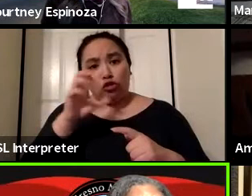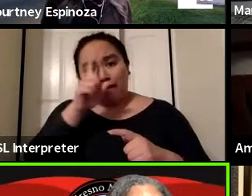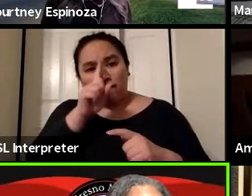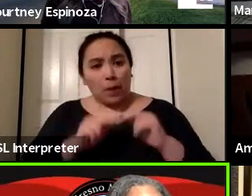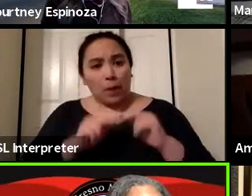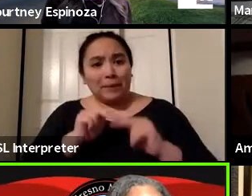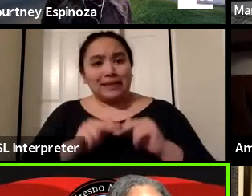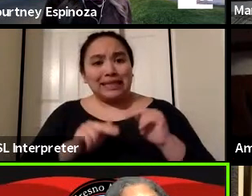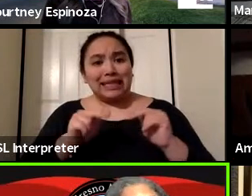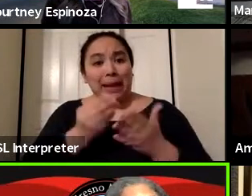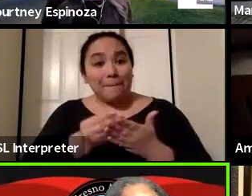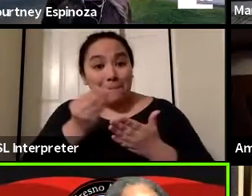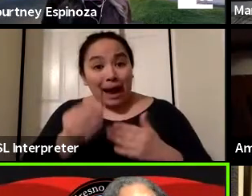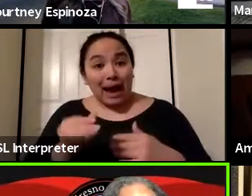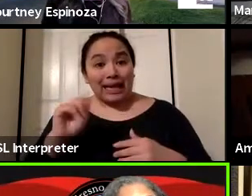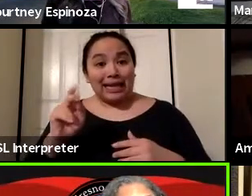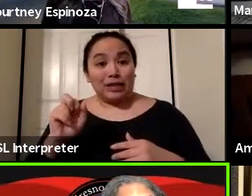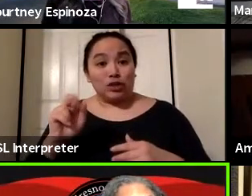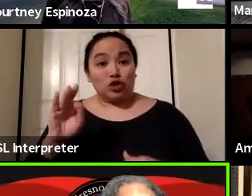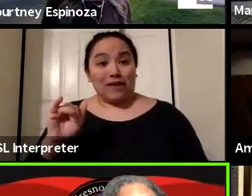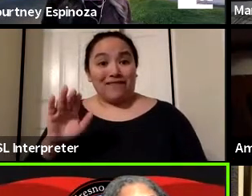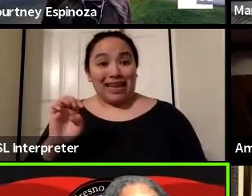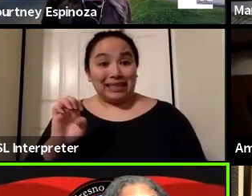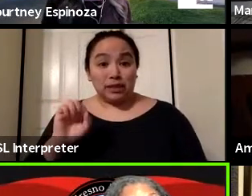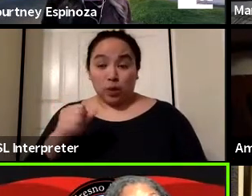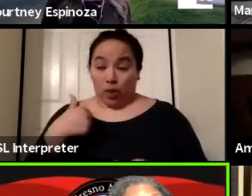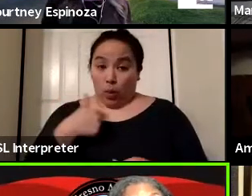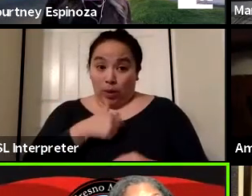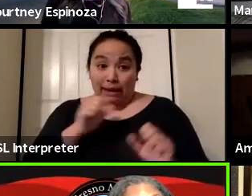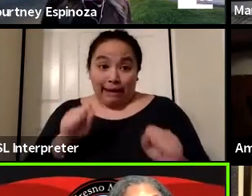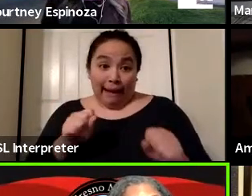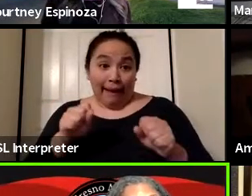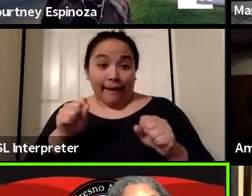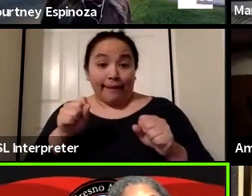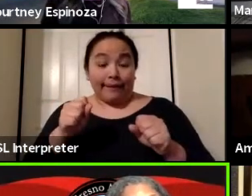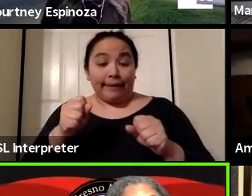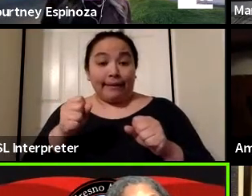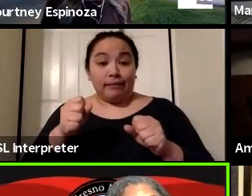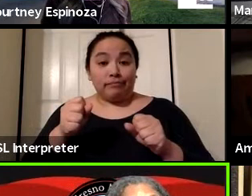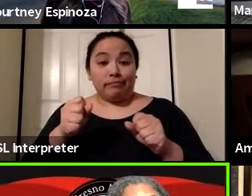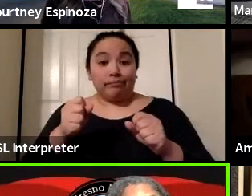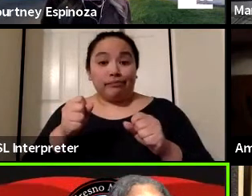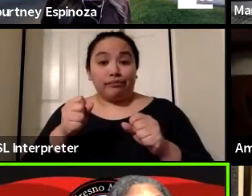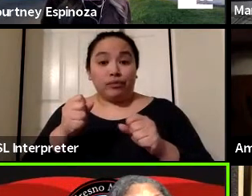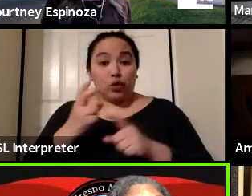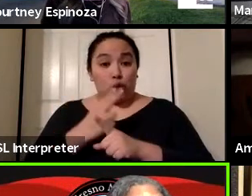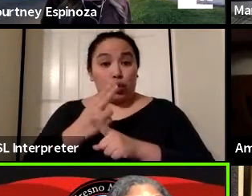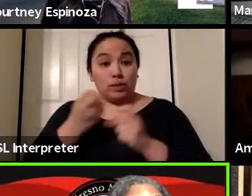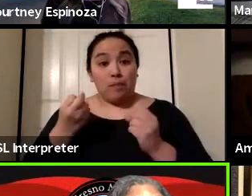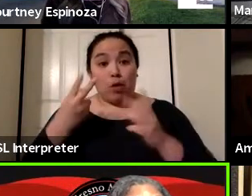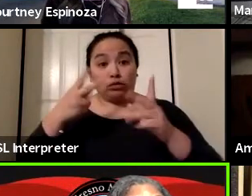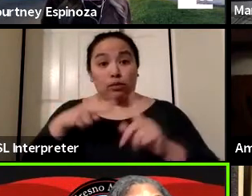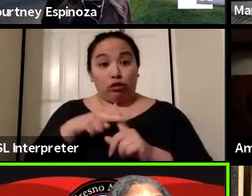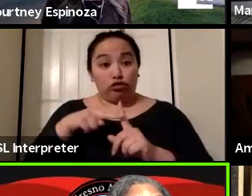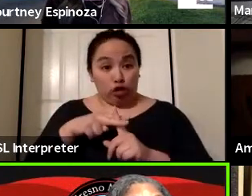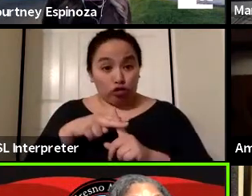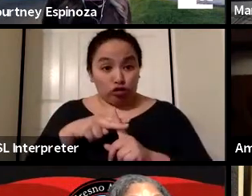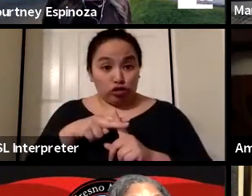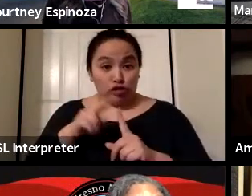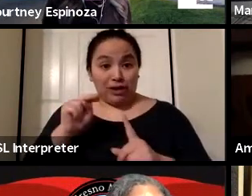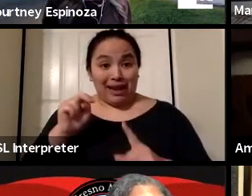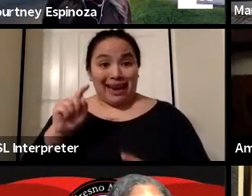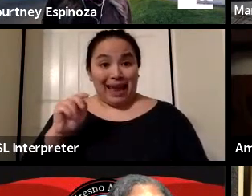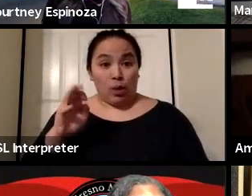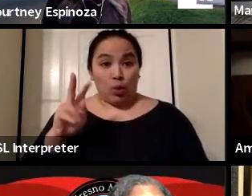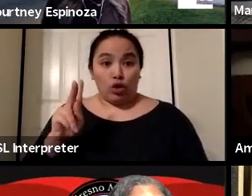buying interfaces so that we can interact with multiple charger networks. Makes sense.